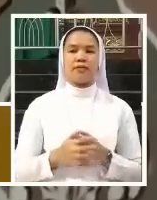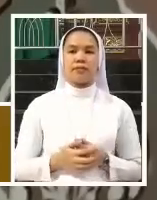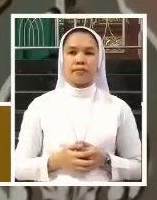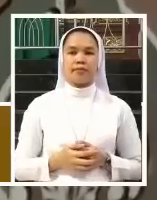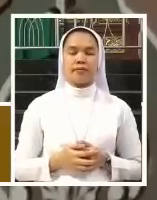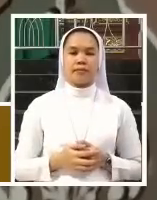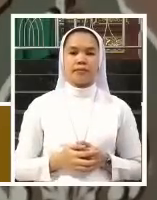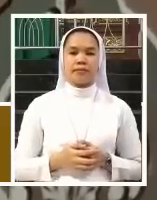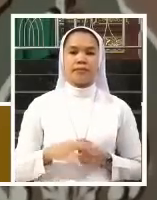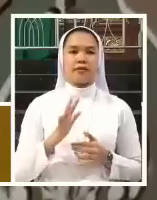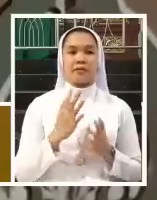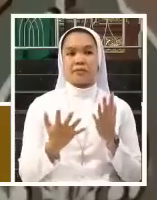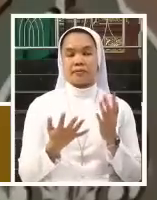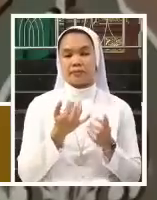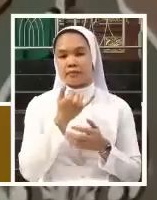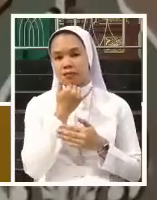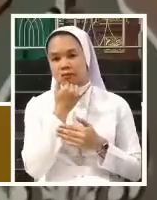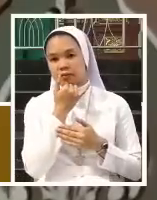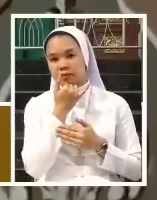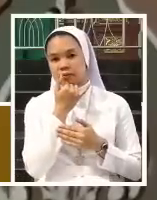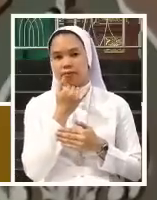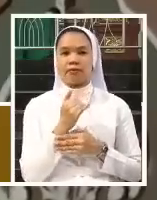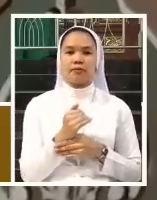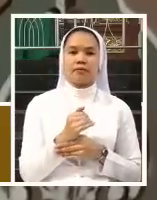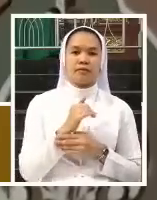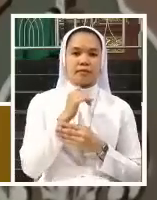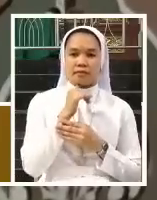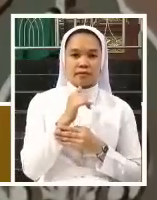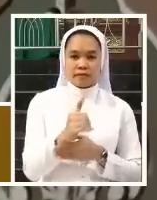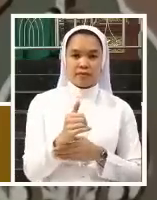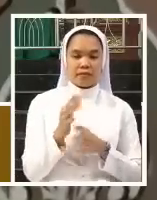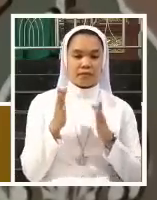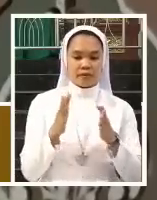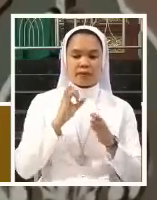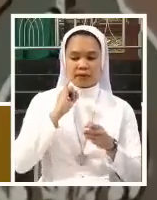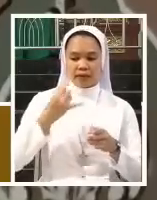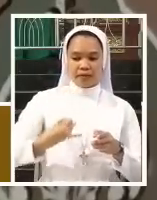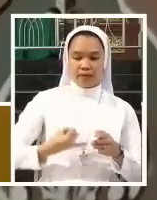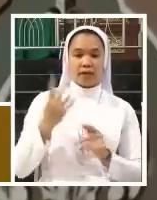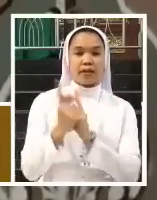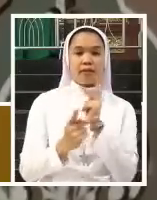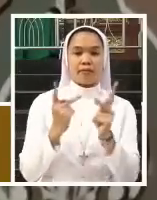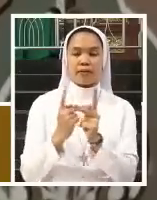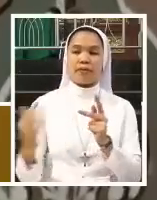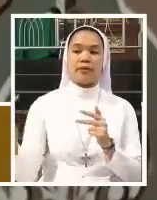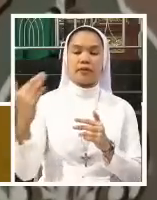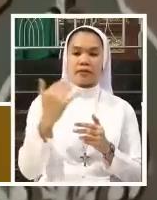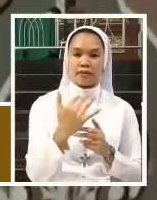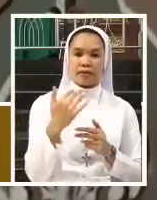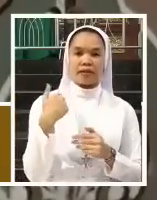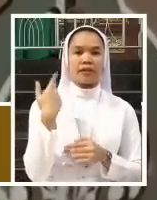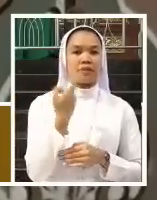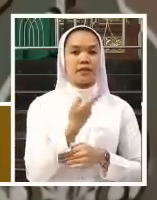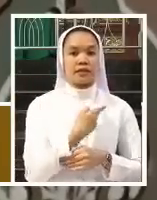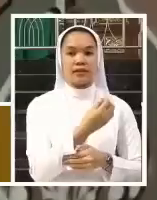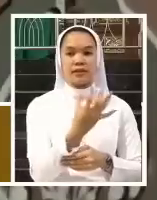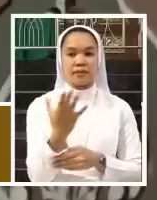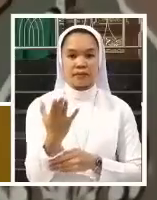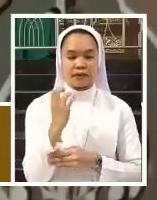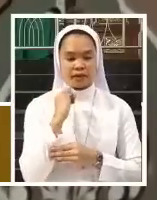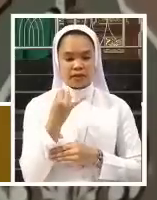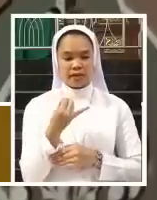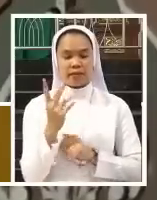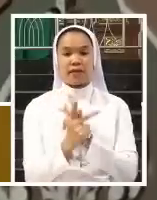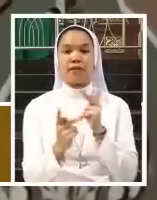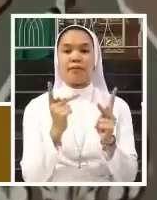There's something wrong. Because we are not meant to invite people to look at us. We're meant to invite